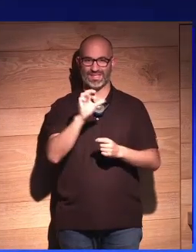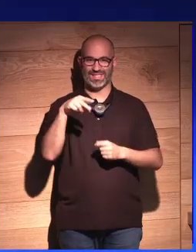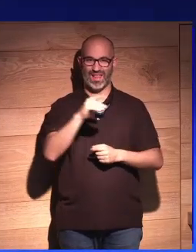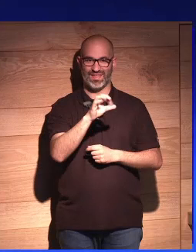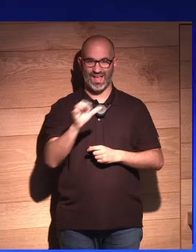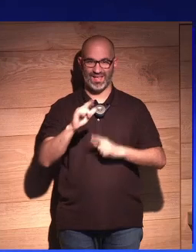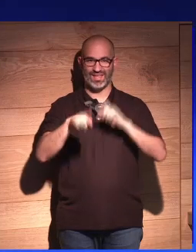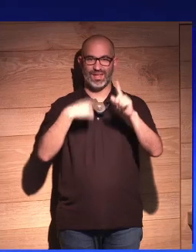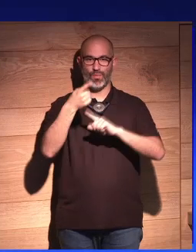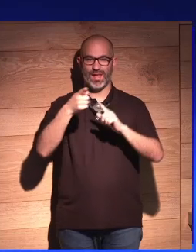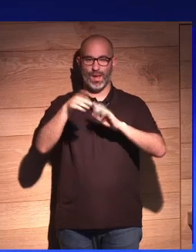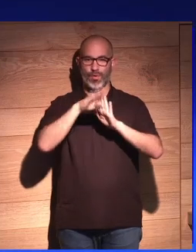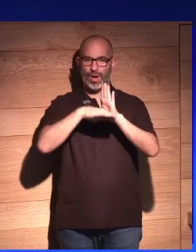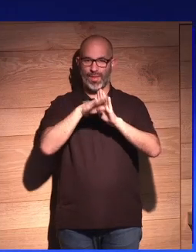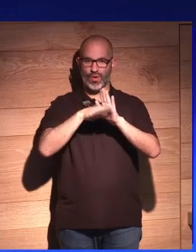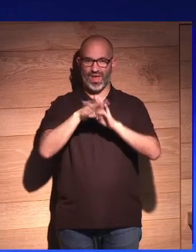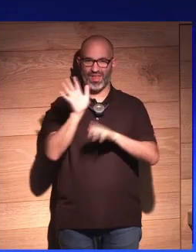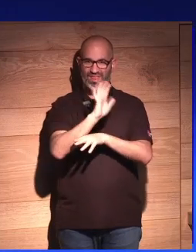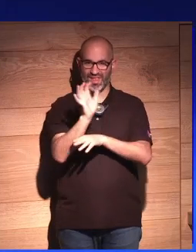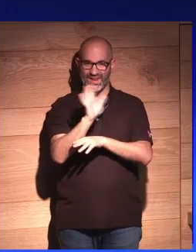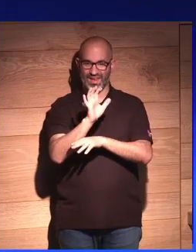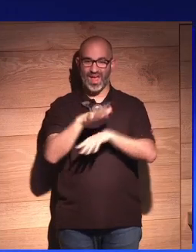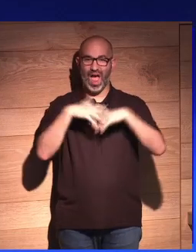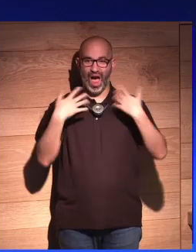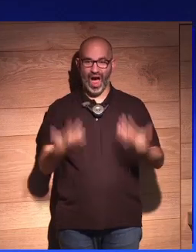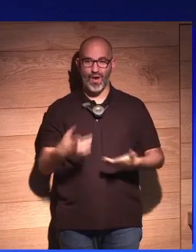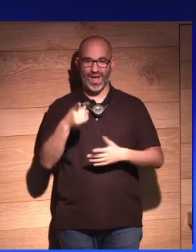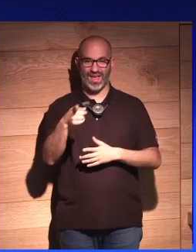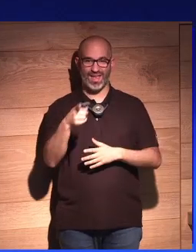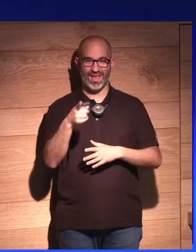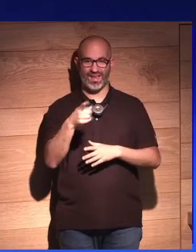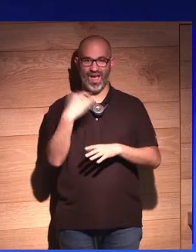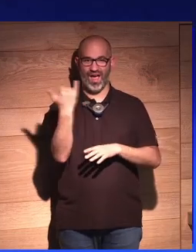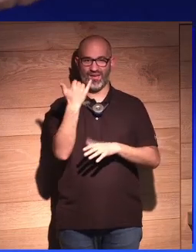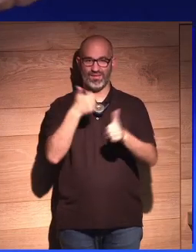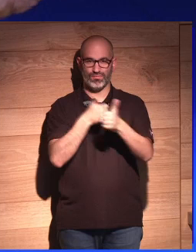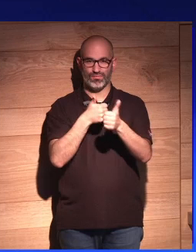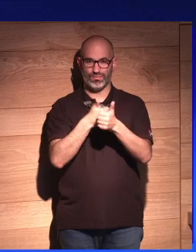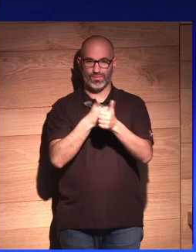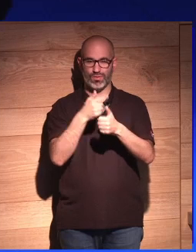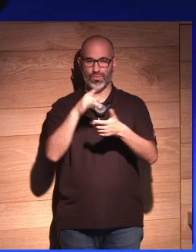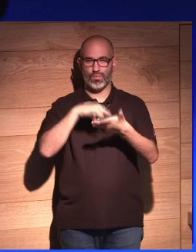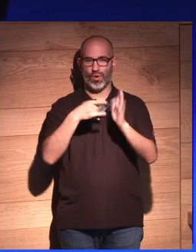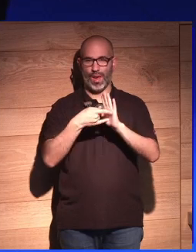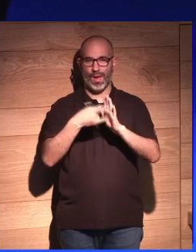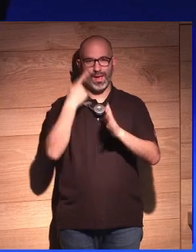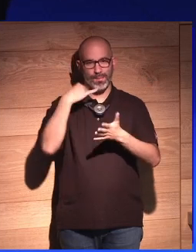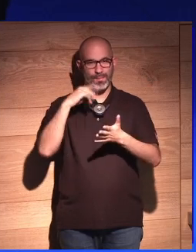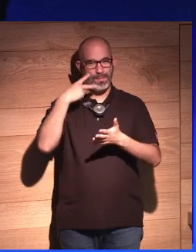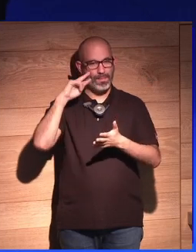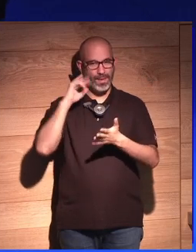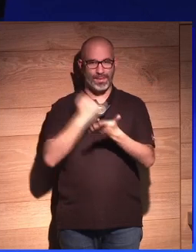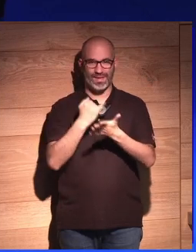Festival. She has been the senior programmer in cinema. And now she's the chief curator